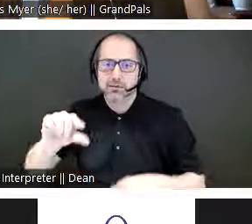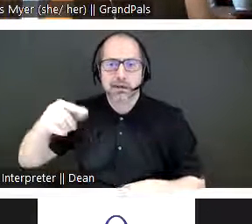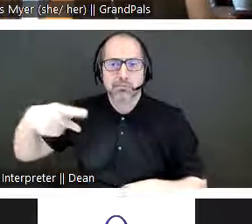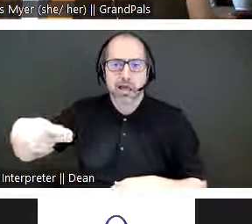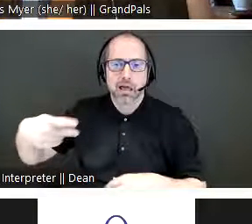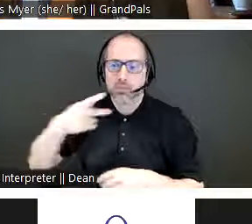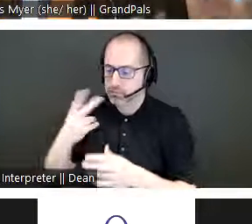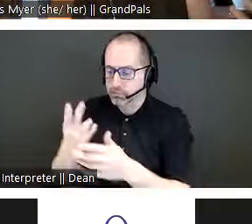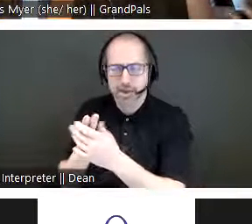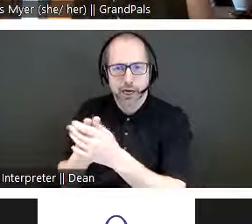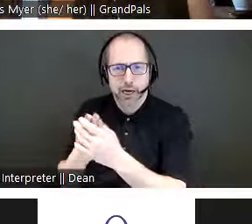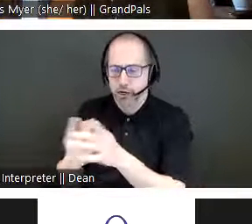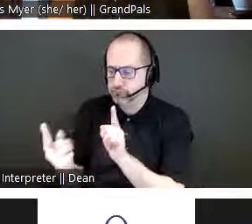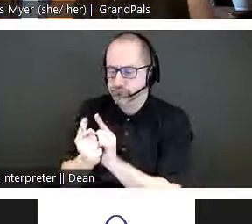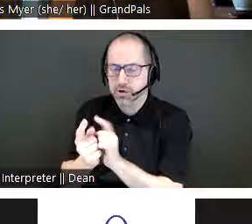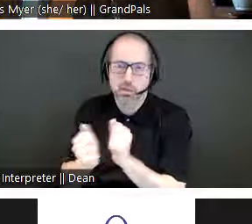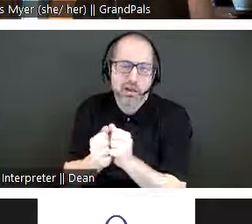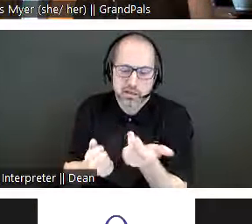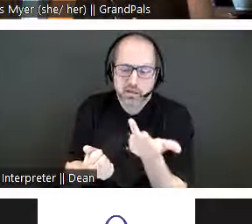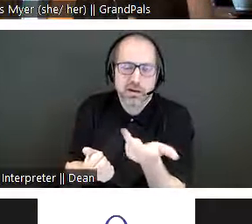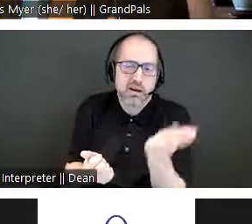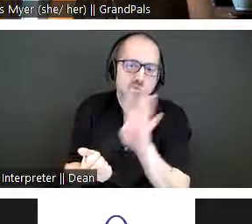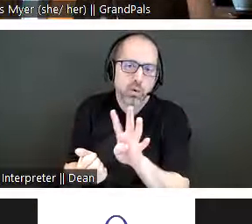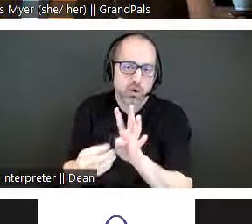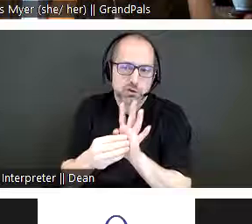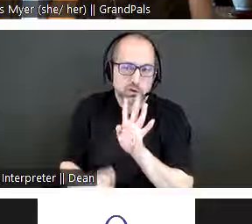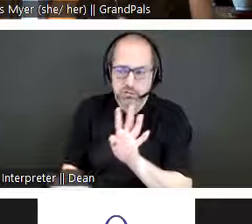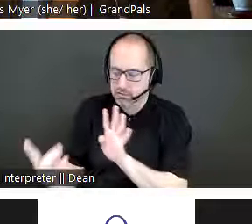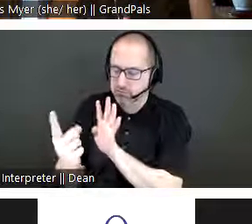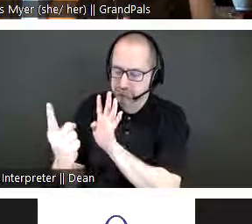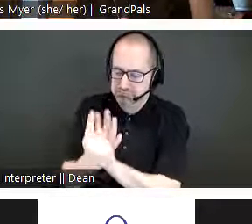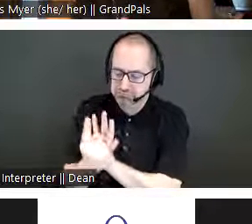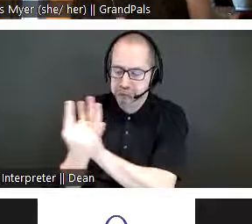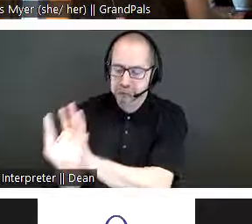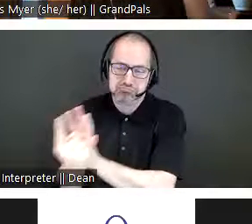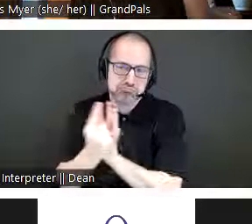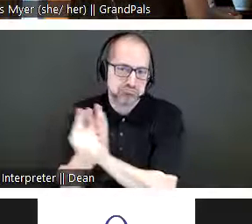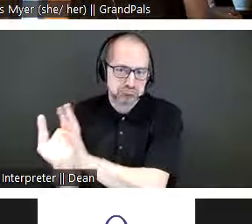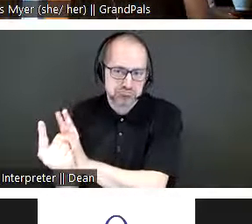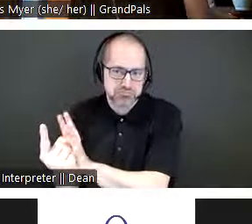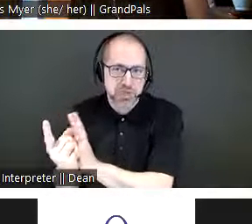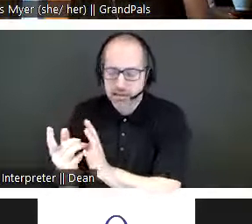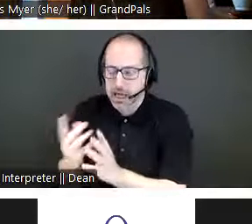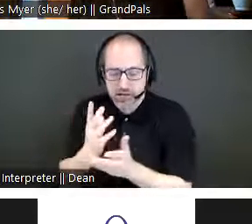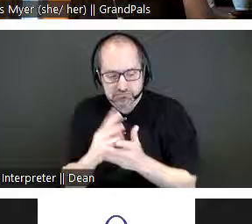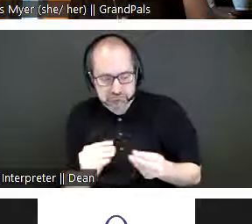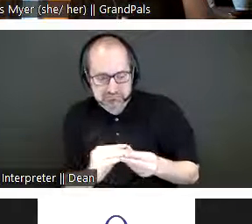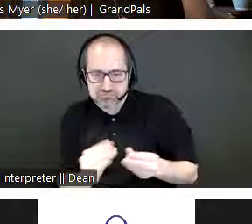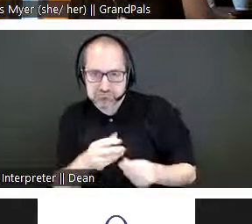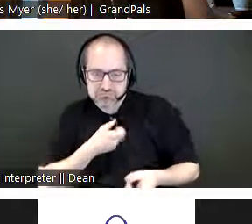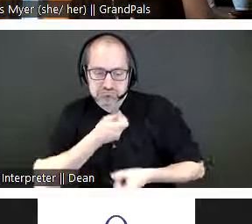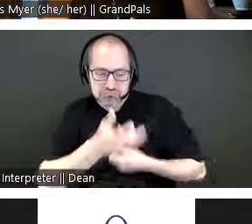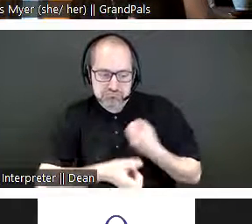paired up with a group of, again, 3 to 4 students and share stories and learnings with one another throughout